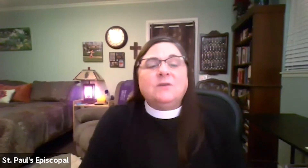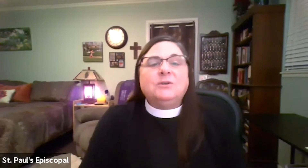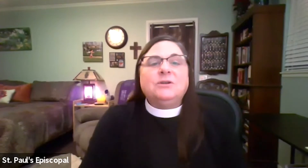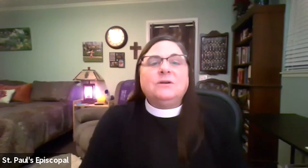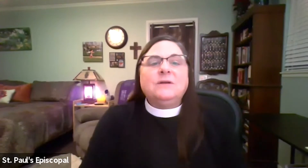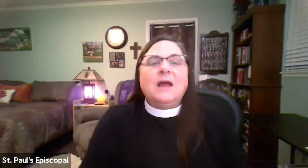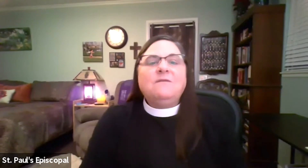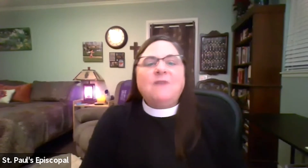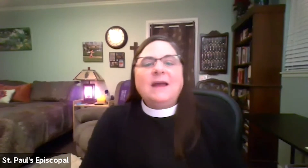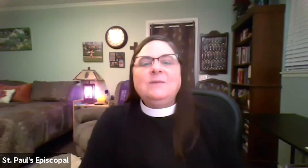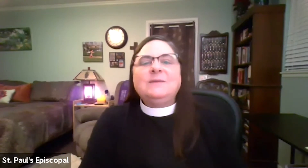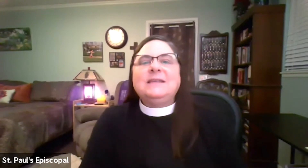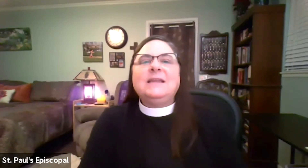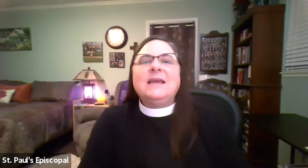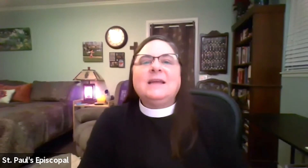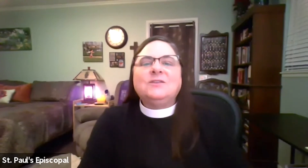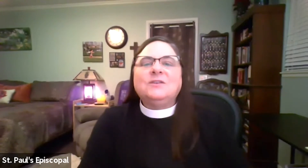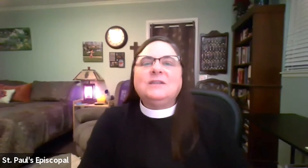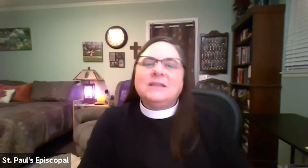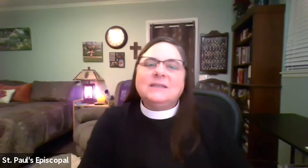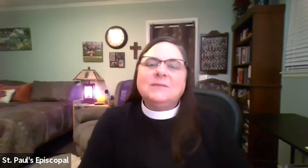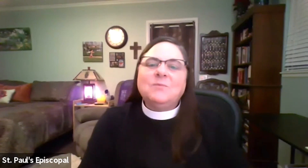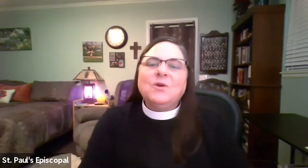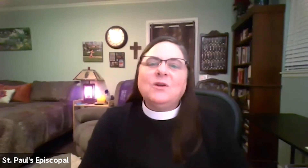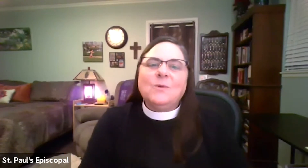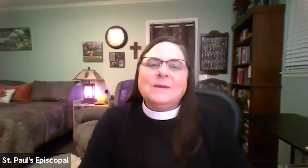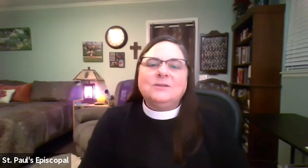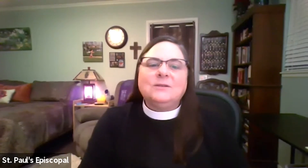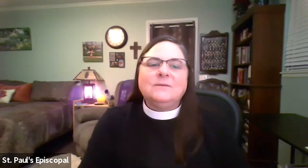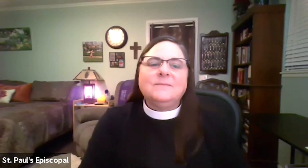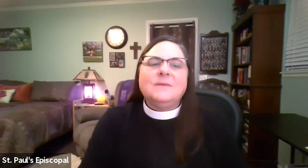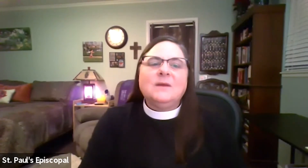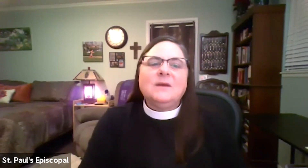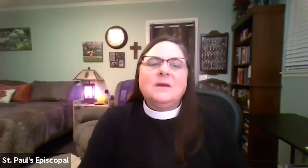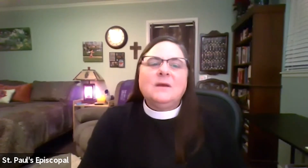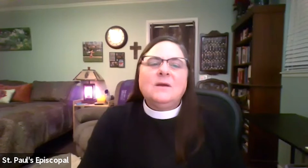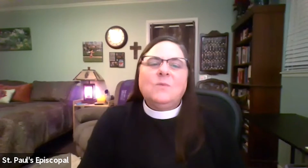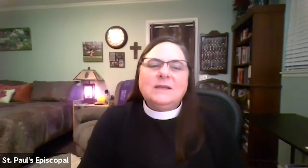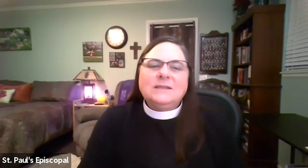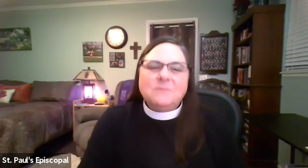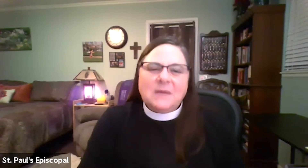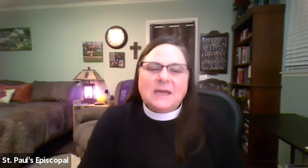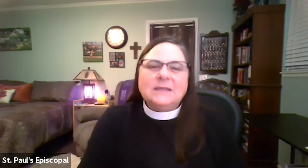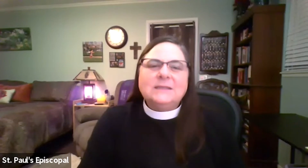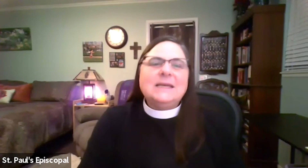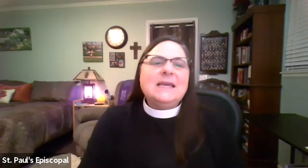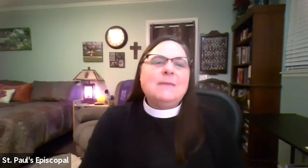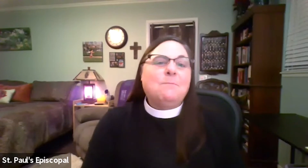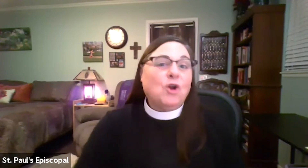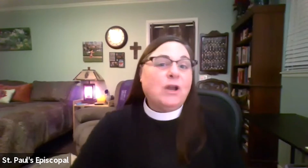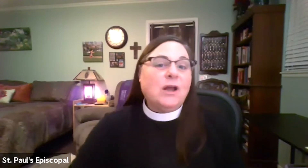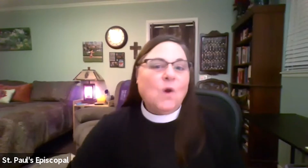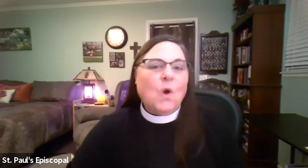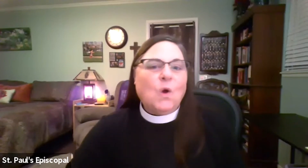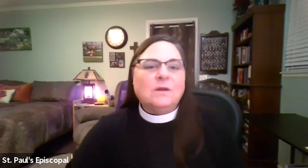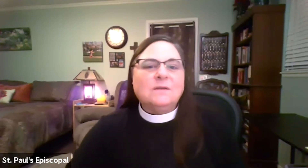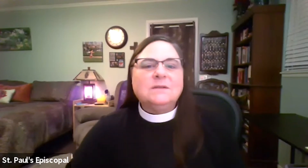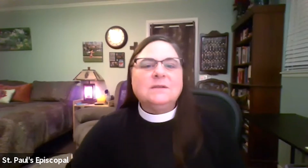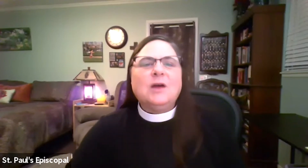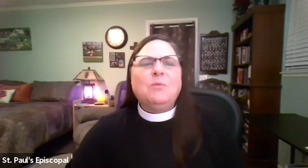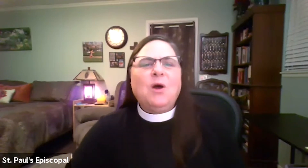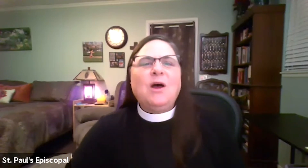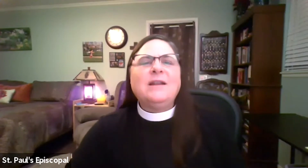morning's scripture, and finally we'll seek the answer to this important question. What does it mean to heap burning